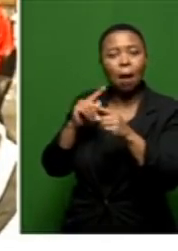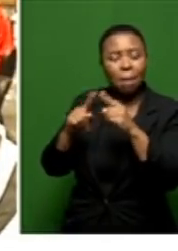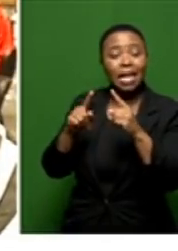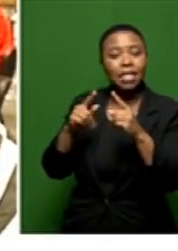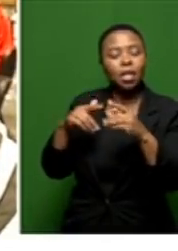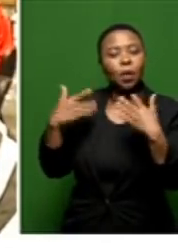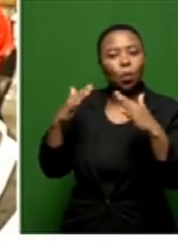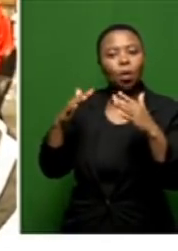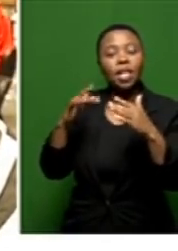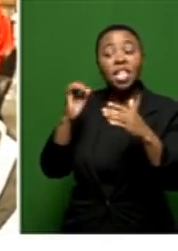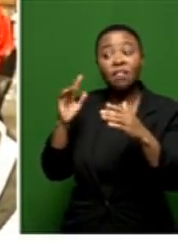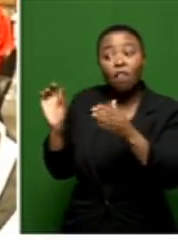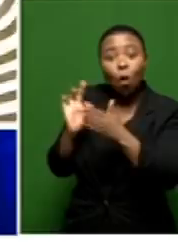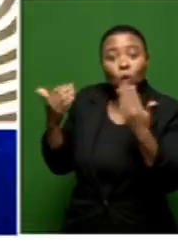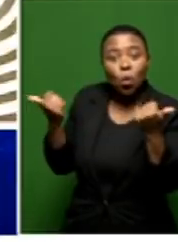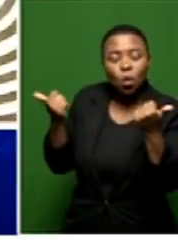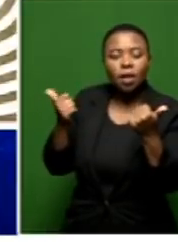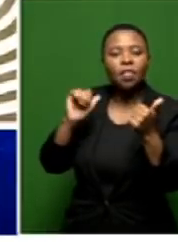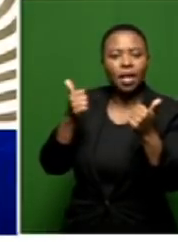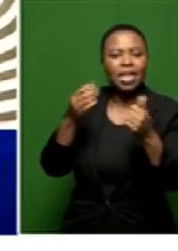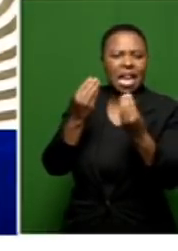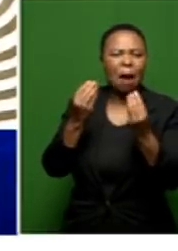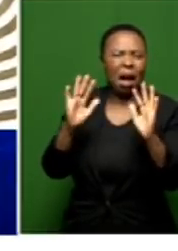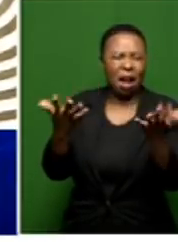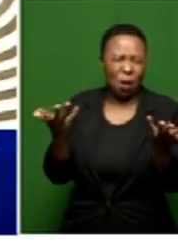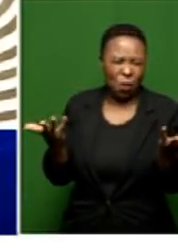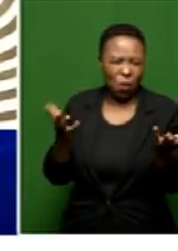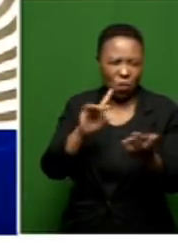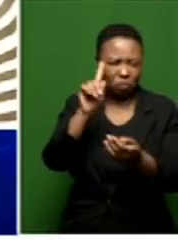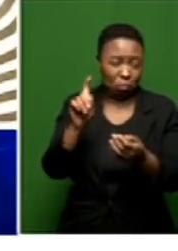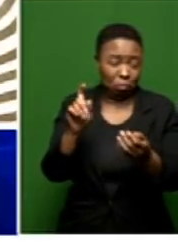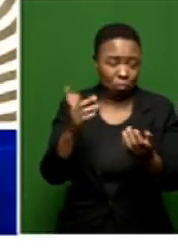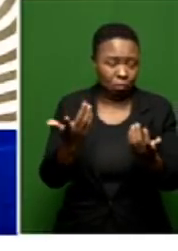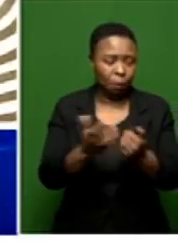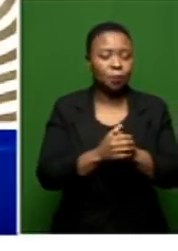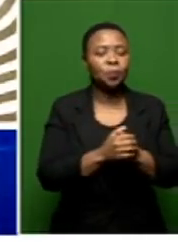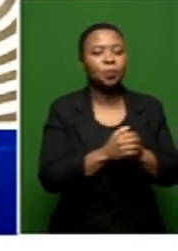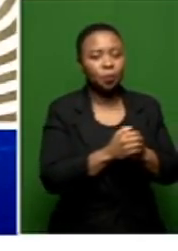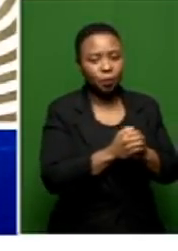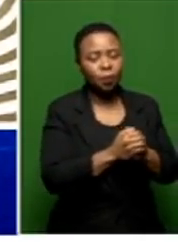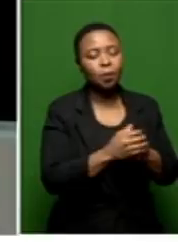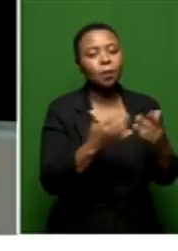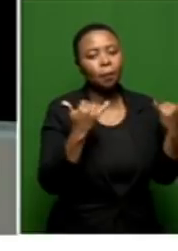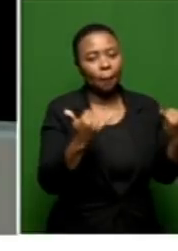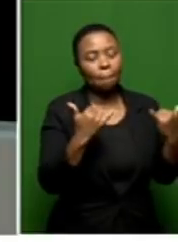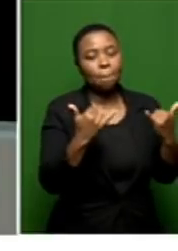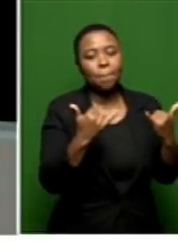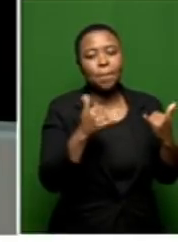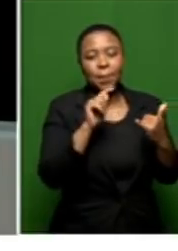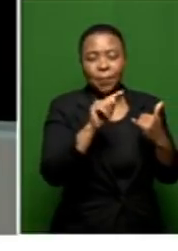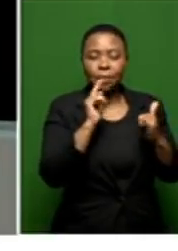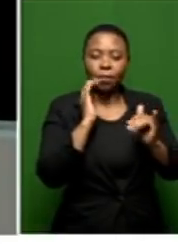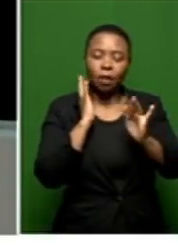that the IEC is being held responsible for is the